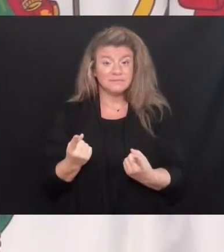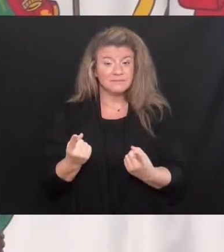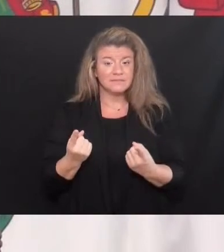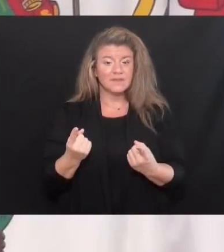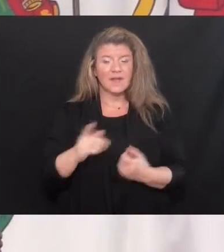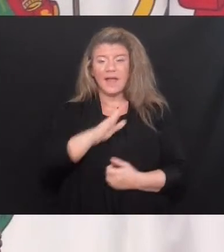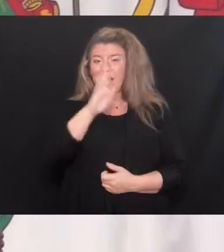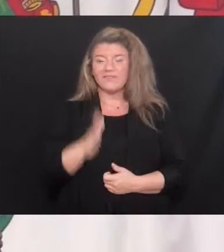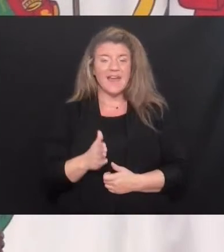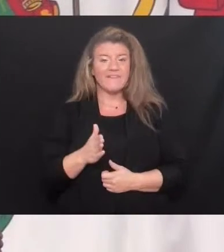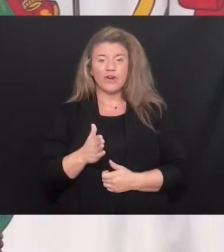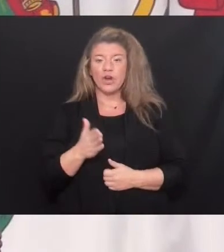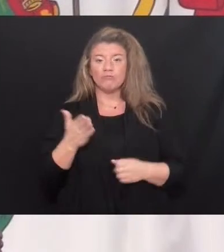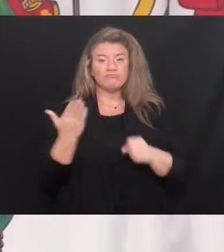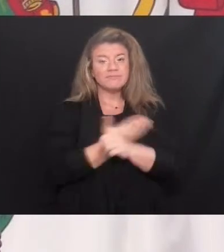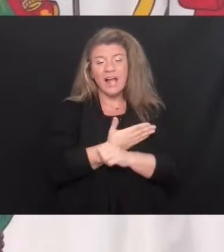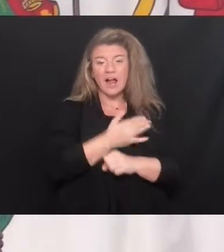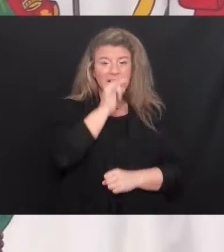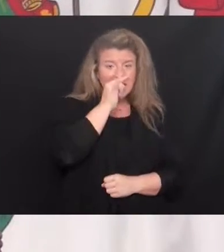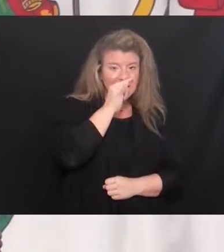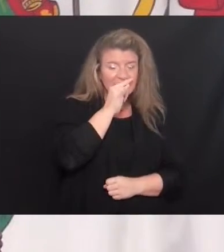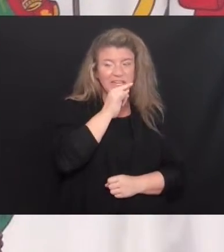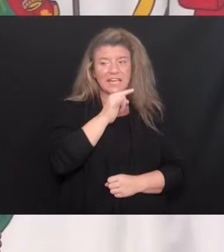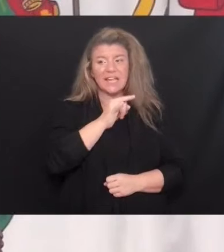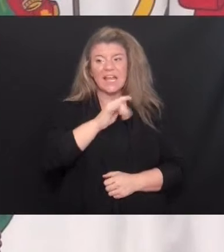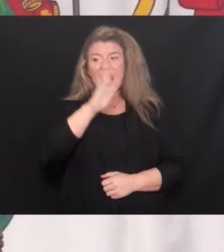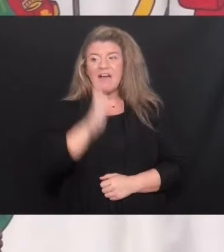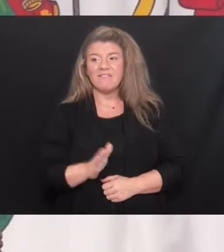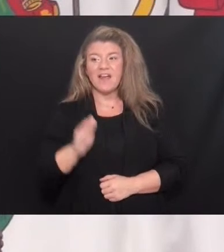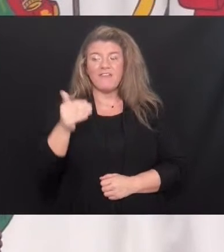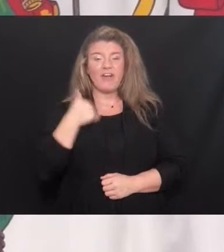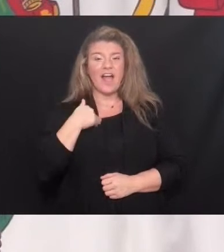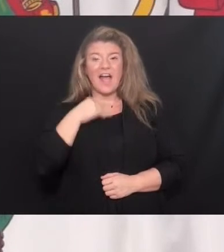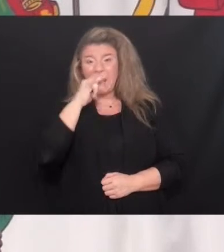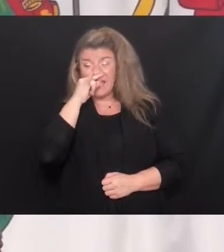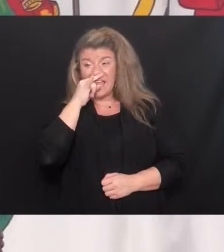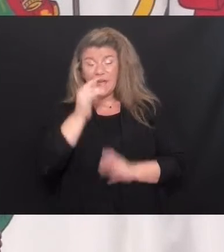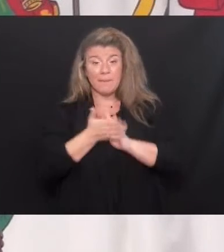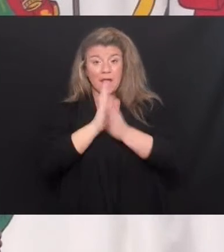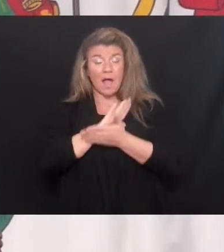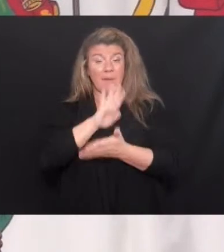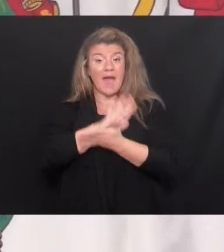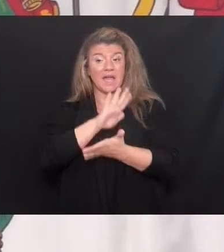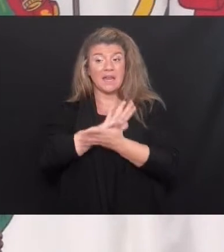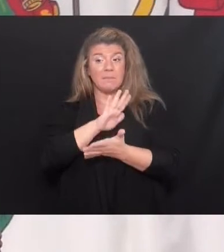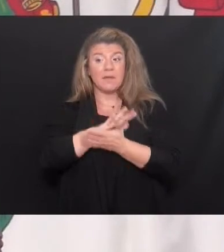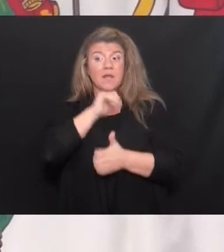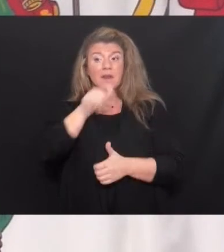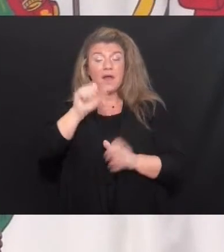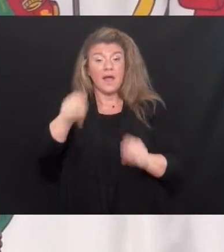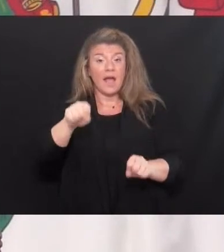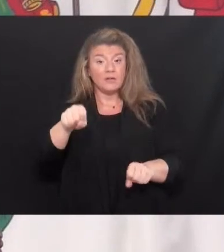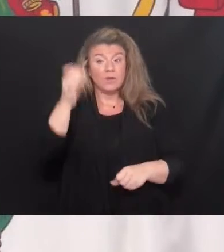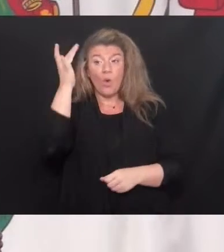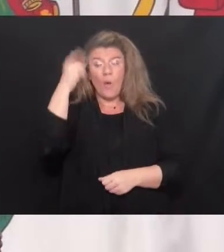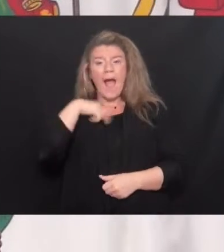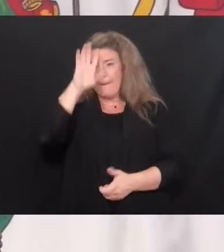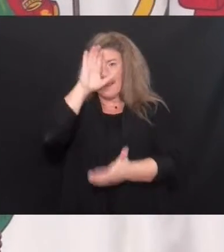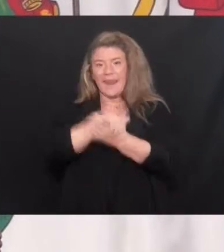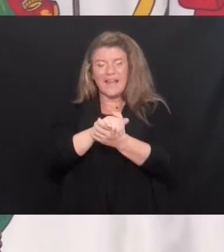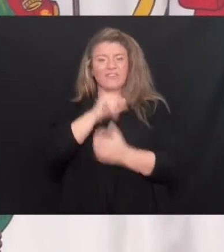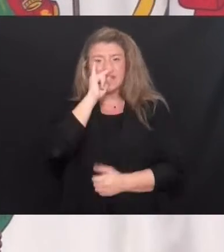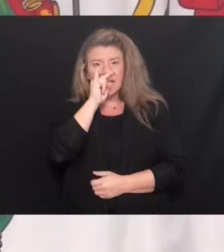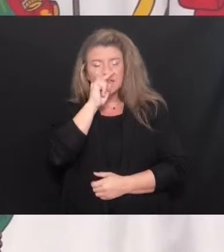cut a kid. I've absolutely never, ever had a kid become academically ineligible because I really believe in the kids, and I really,